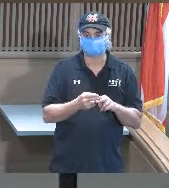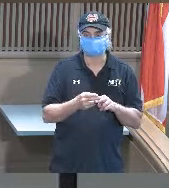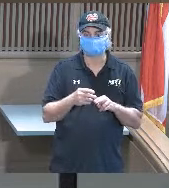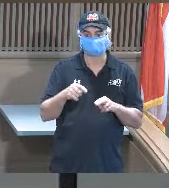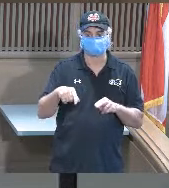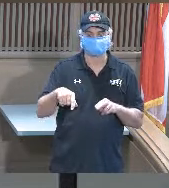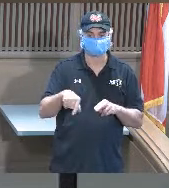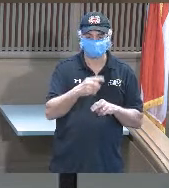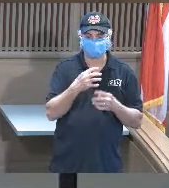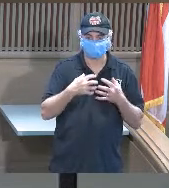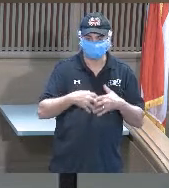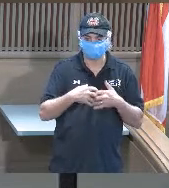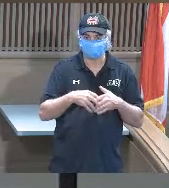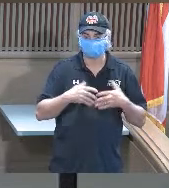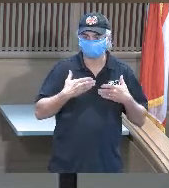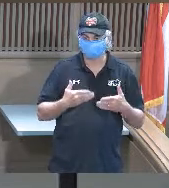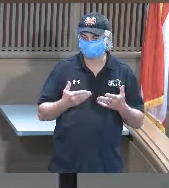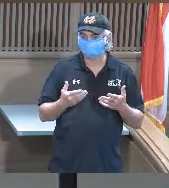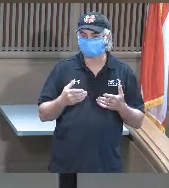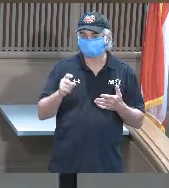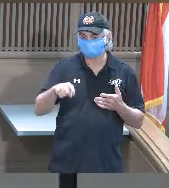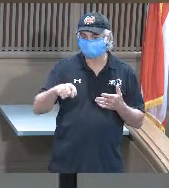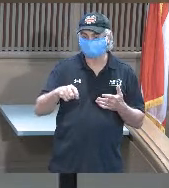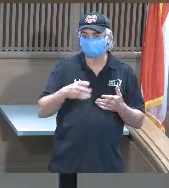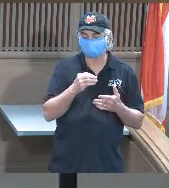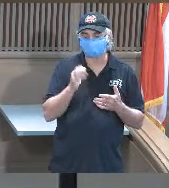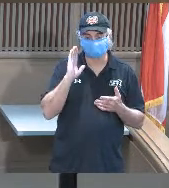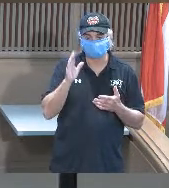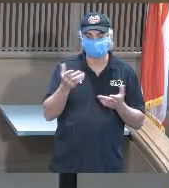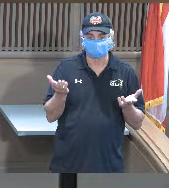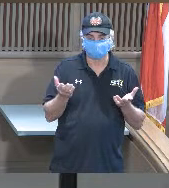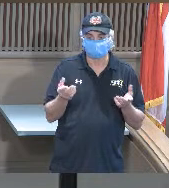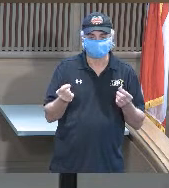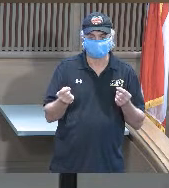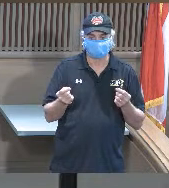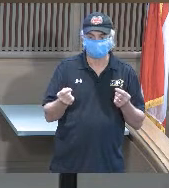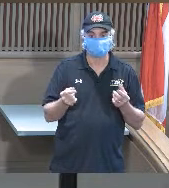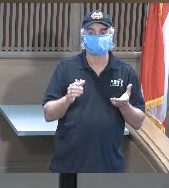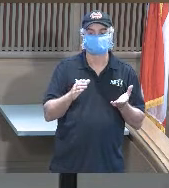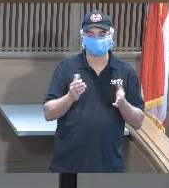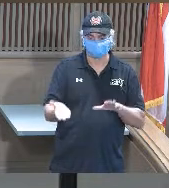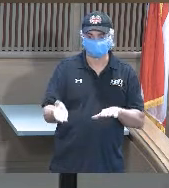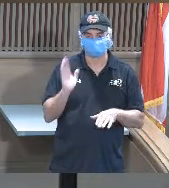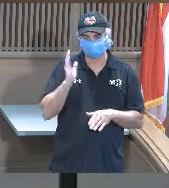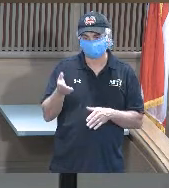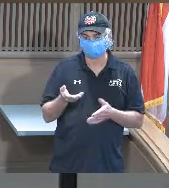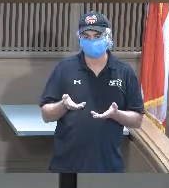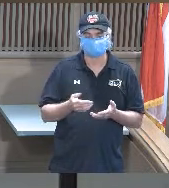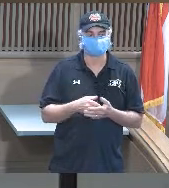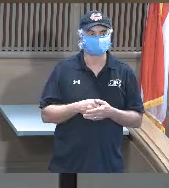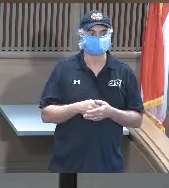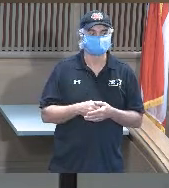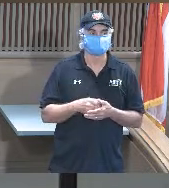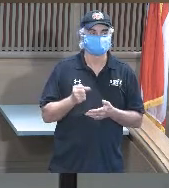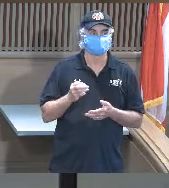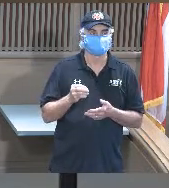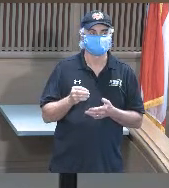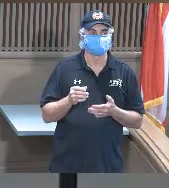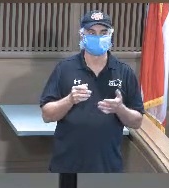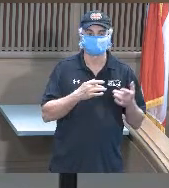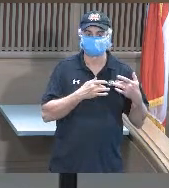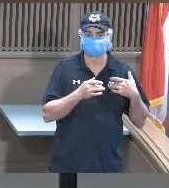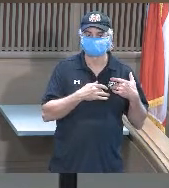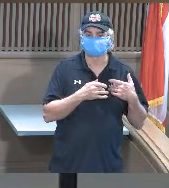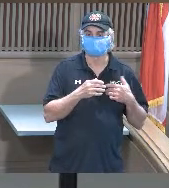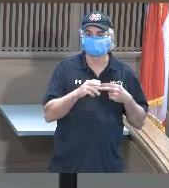wind up losing their lives. So we ought to consider what we can do to reduce